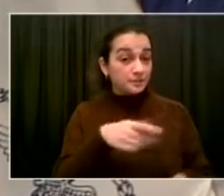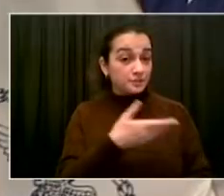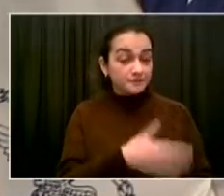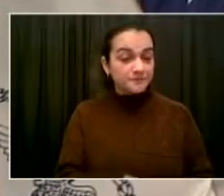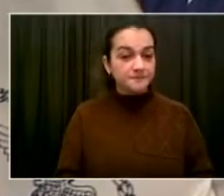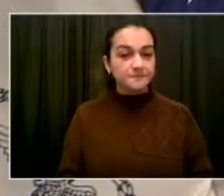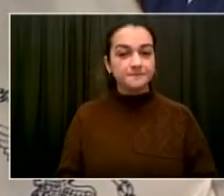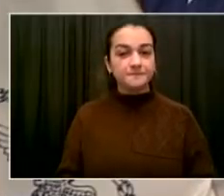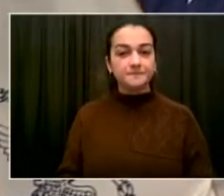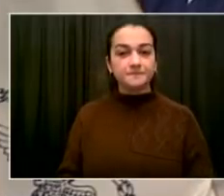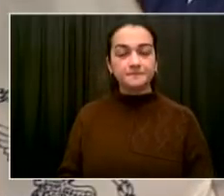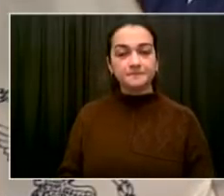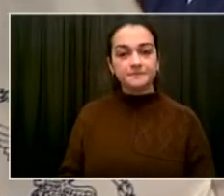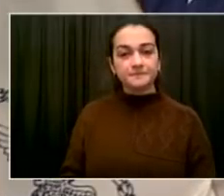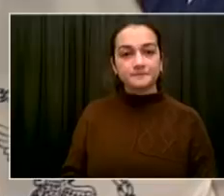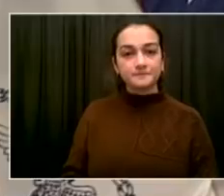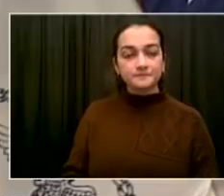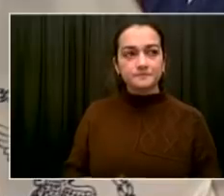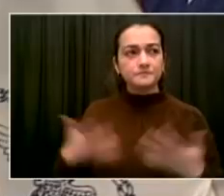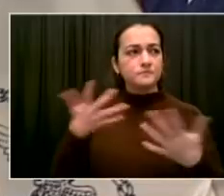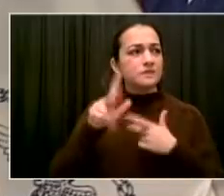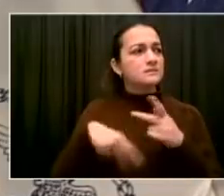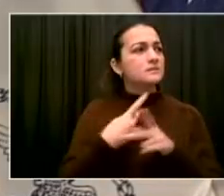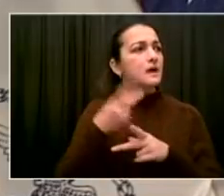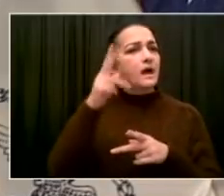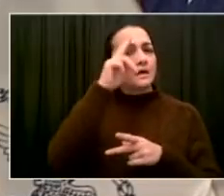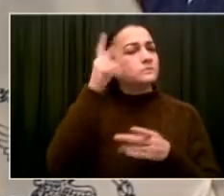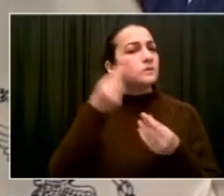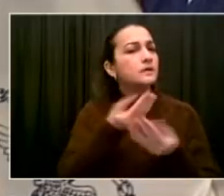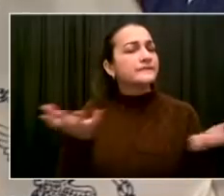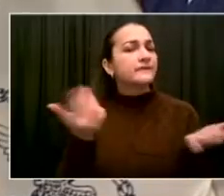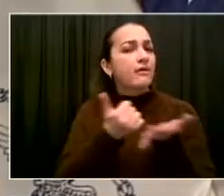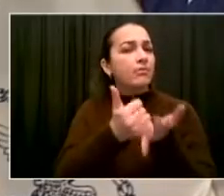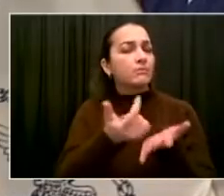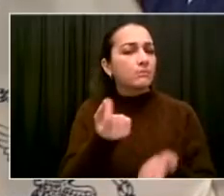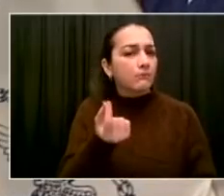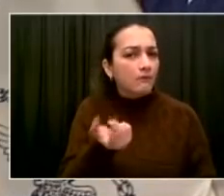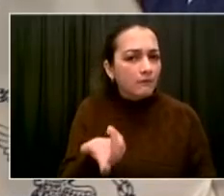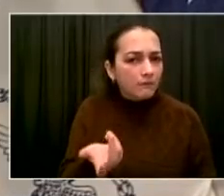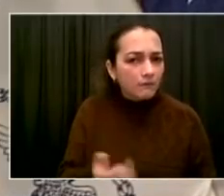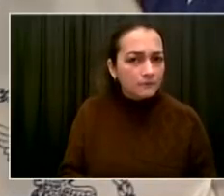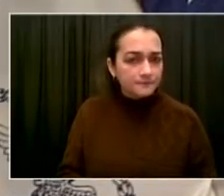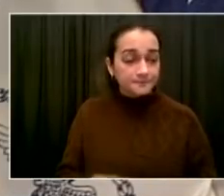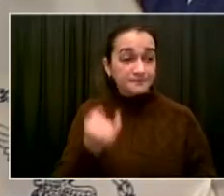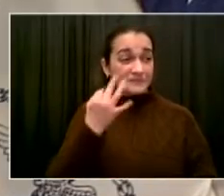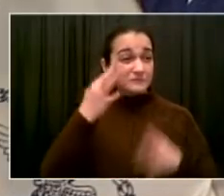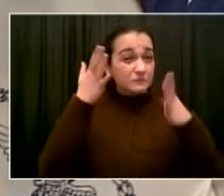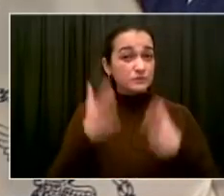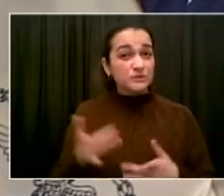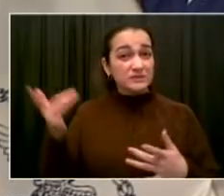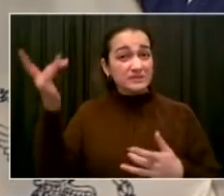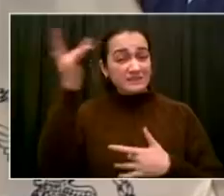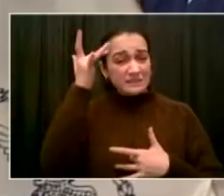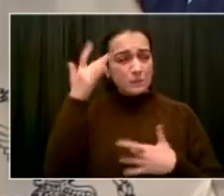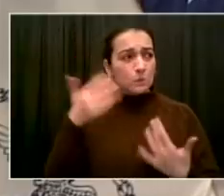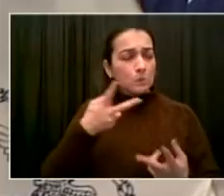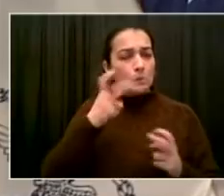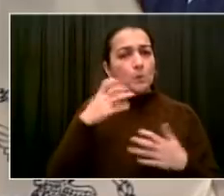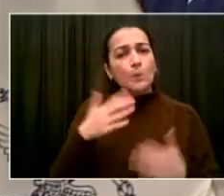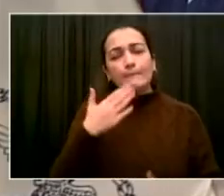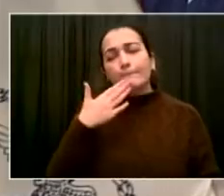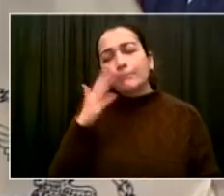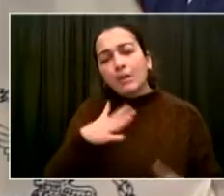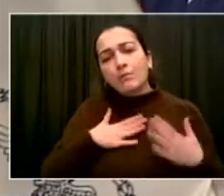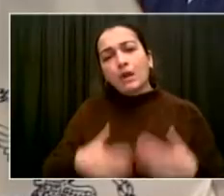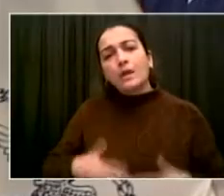and how we are working with people who feel that their situation is getting more serious, what we are doing to make sure they get to the care